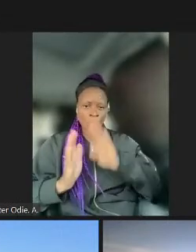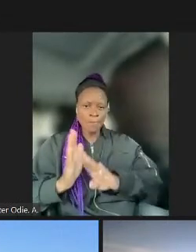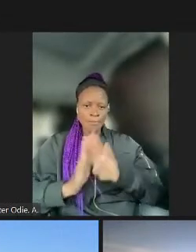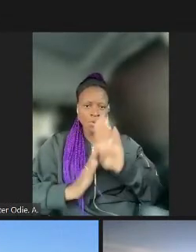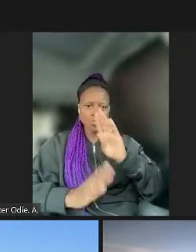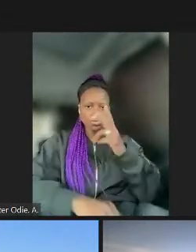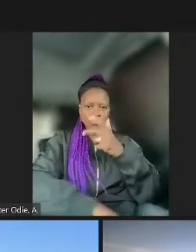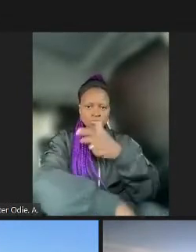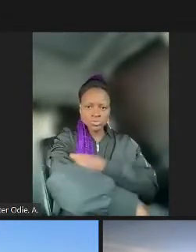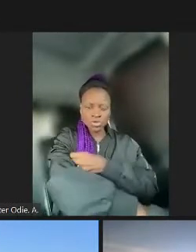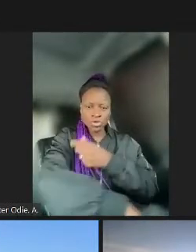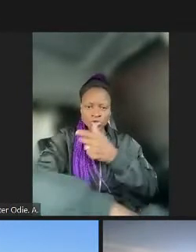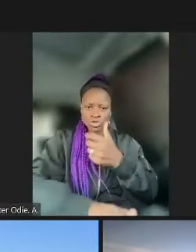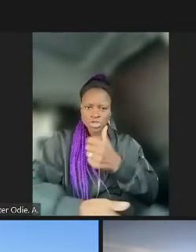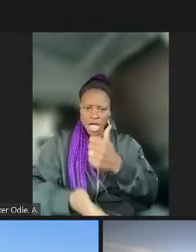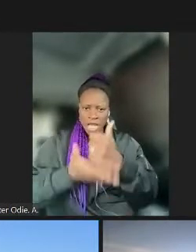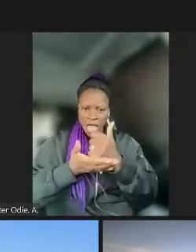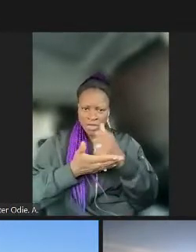new variant?